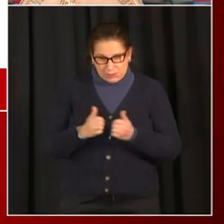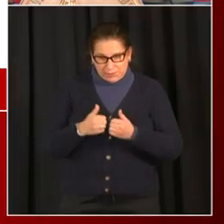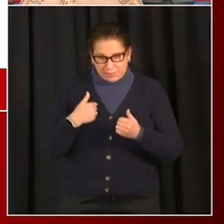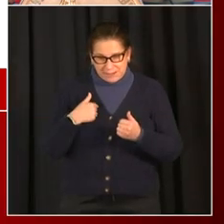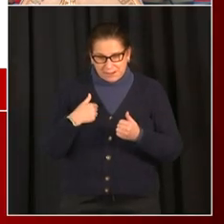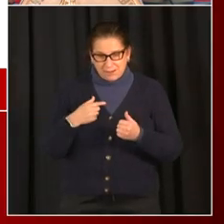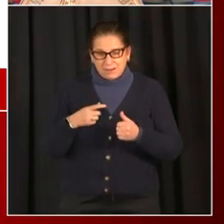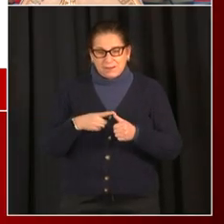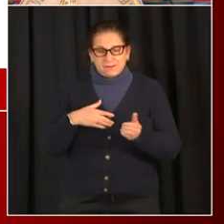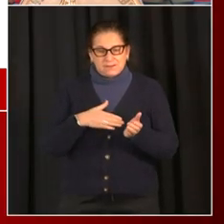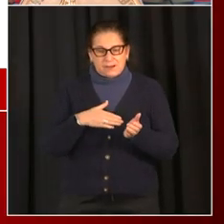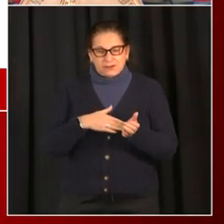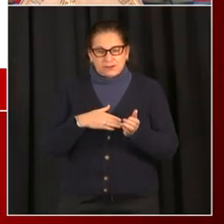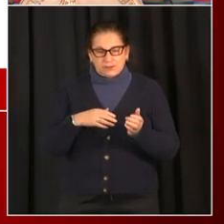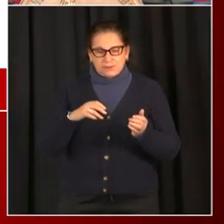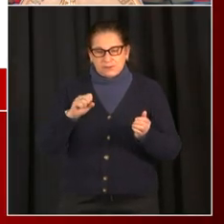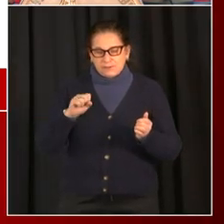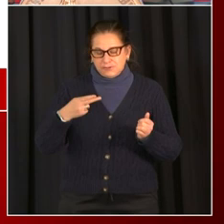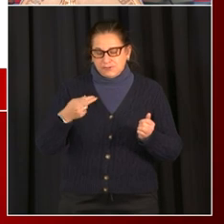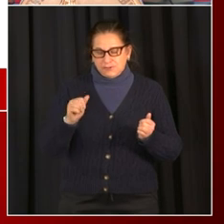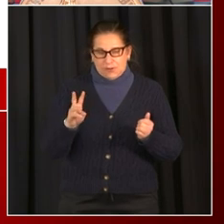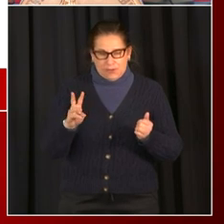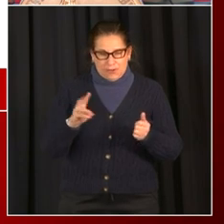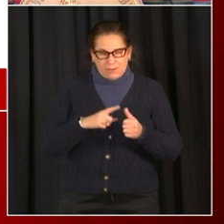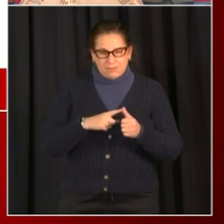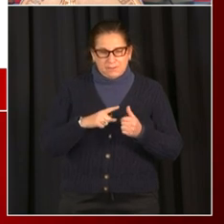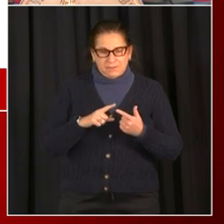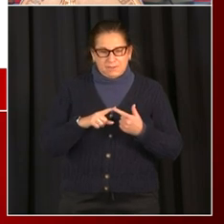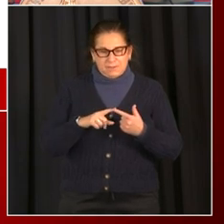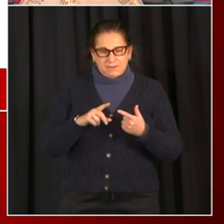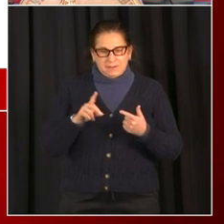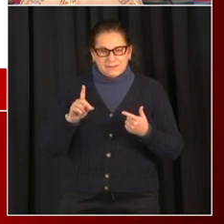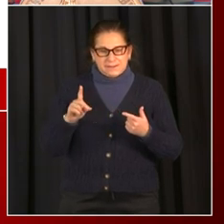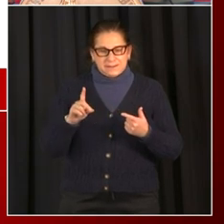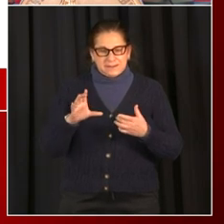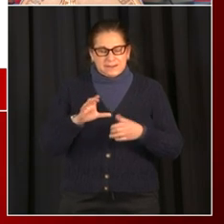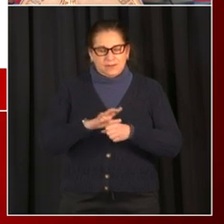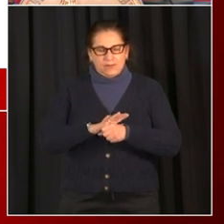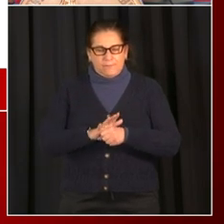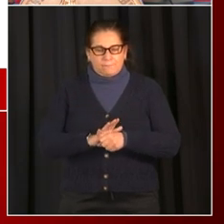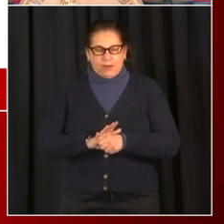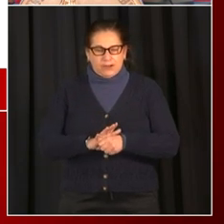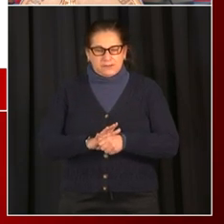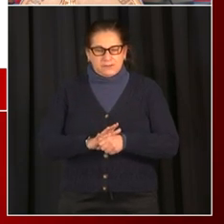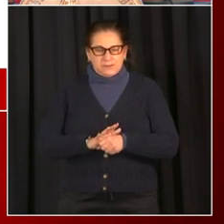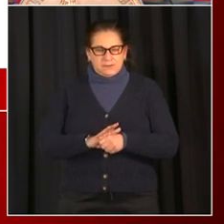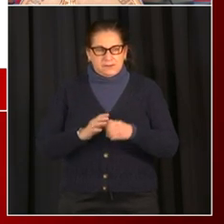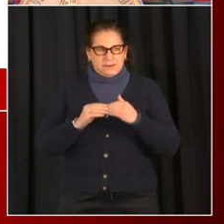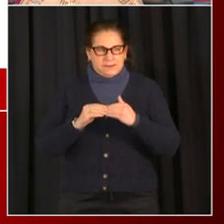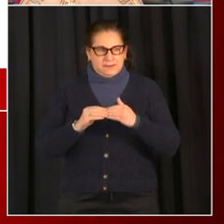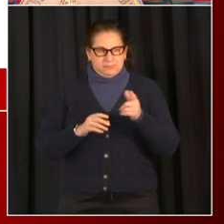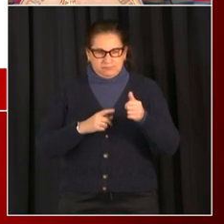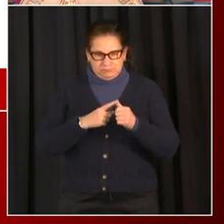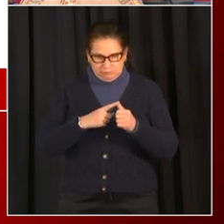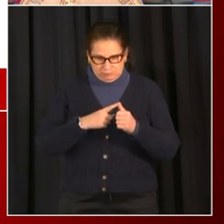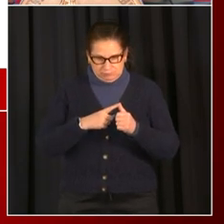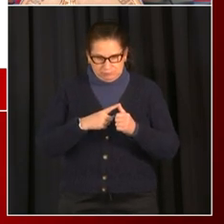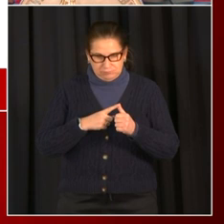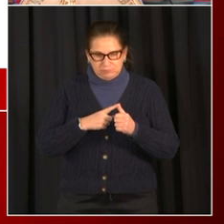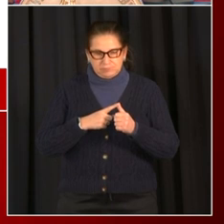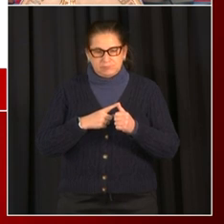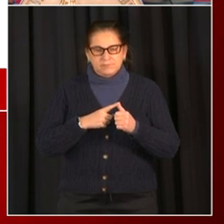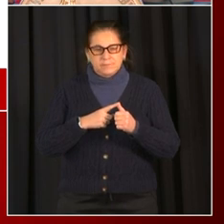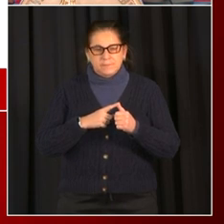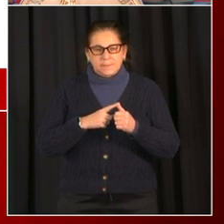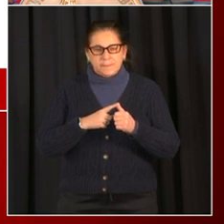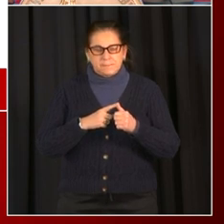Dr. Shaw as the district's COVID vaccine program lead. Dr. Shaw works side by side with Dr.